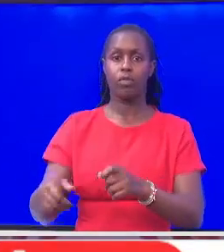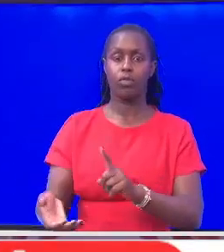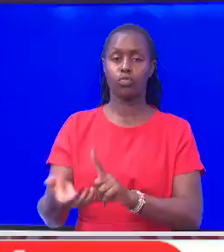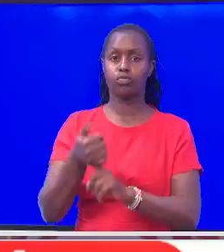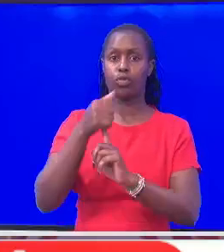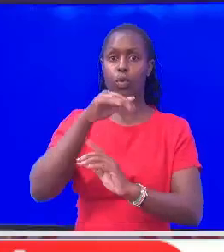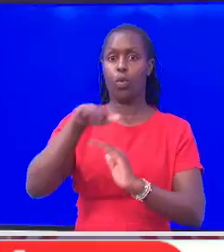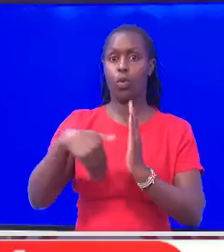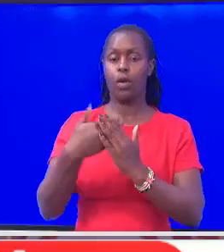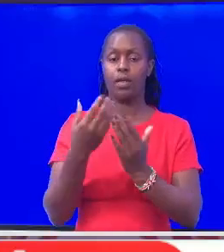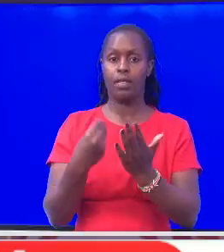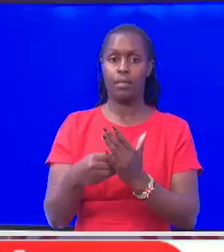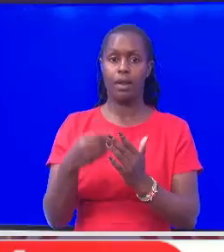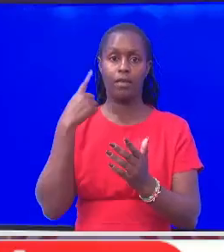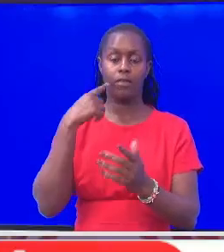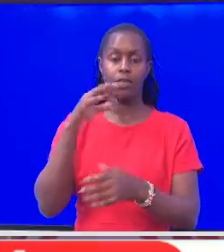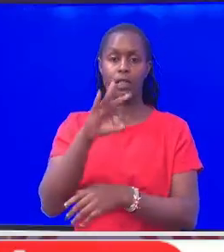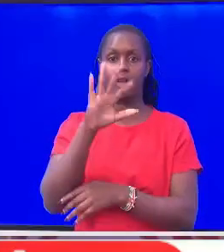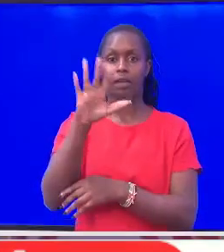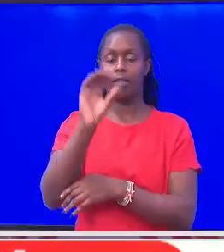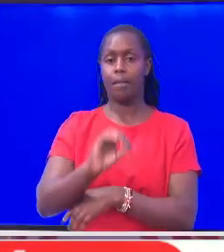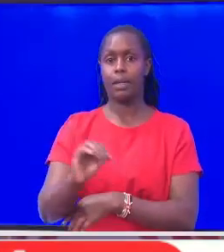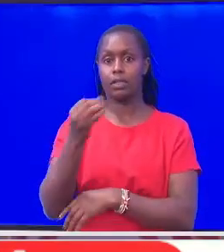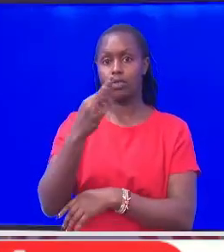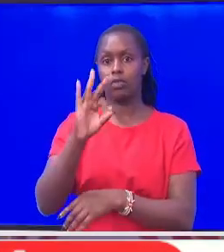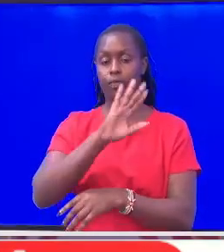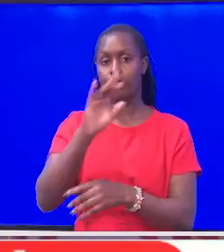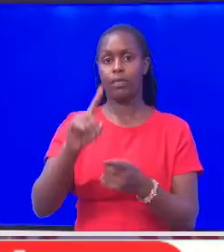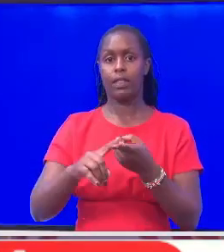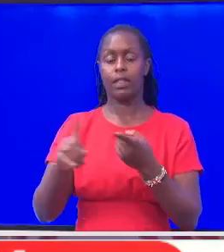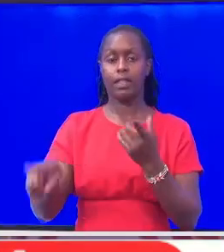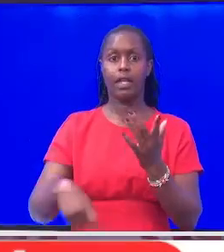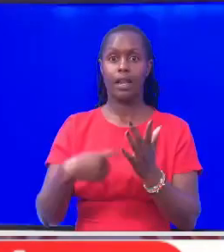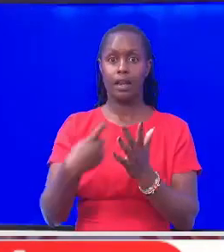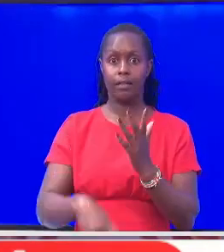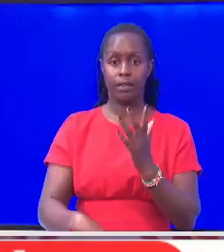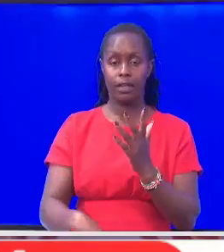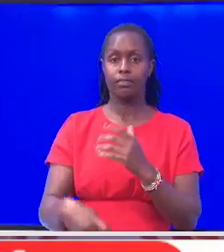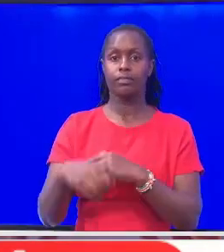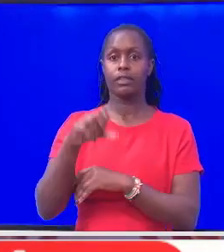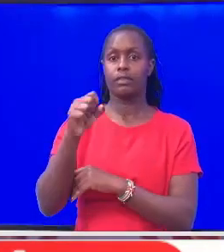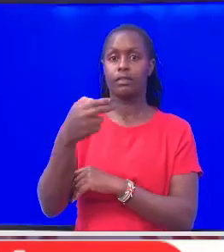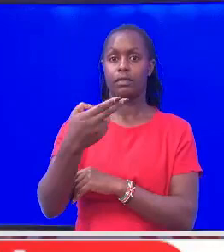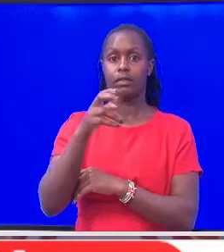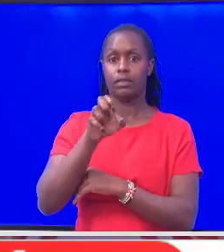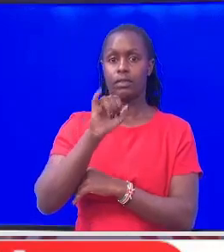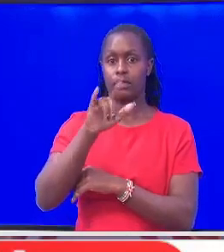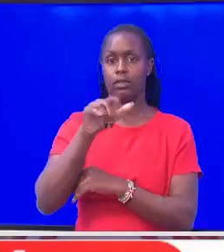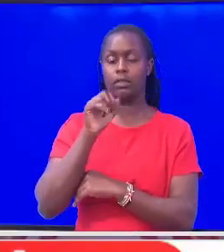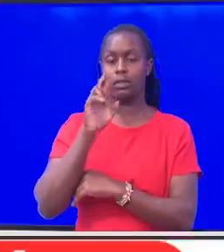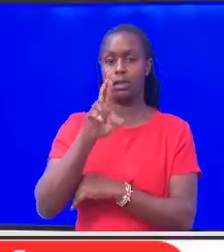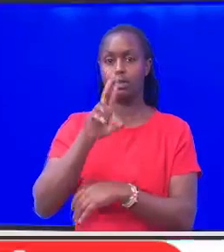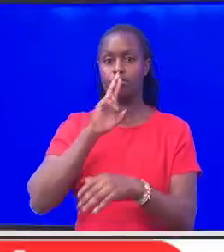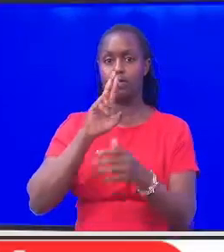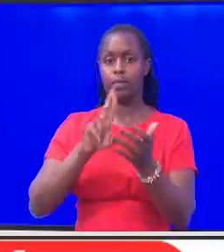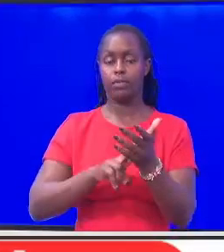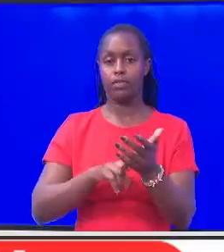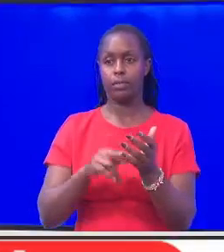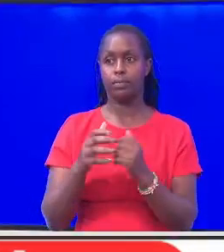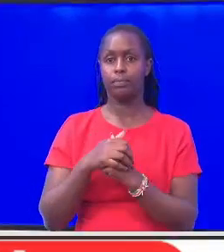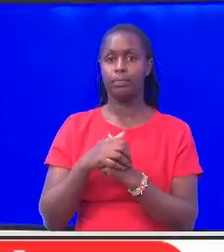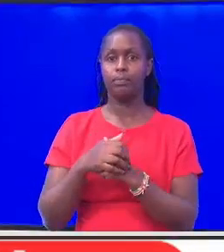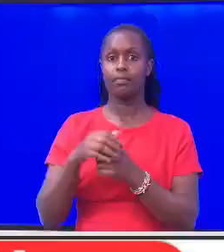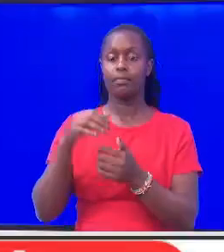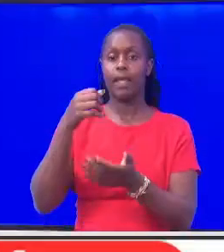threshold of 35% of their revenue for expenditure on wages. Sheila Chelangat now reports. The Controller